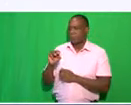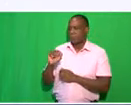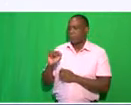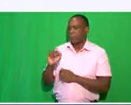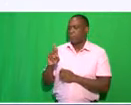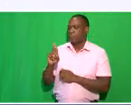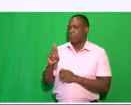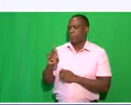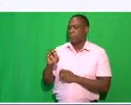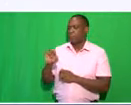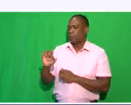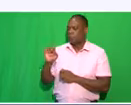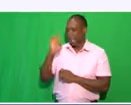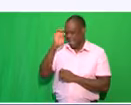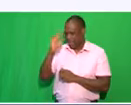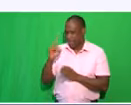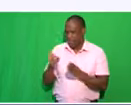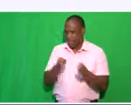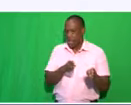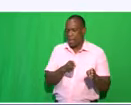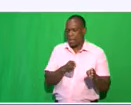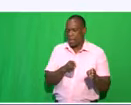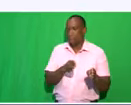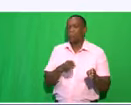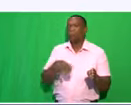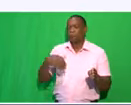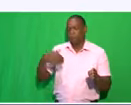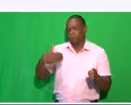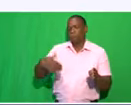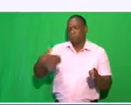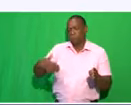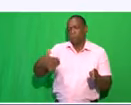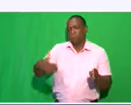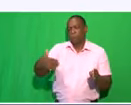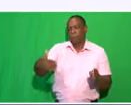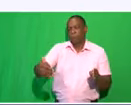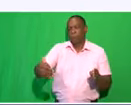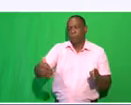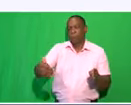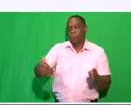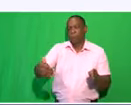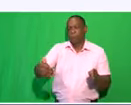and we can move through that trajectory. It would take us